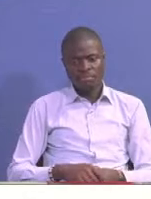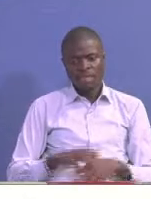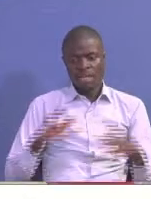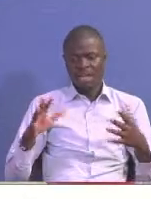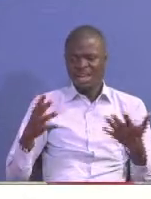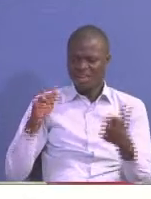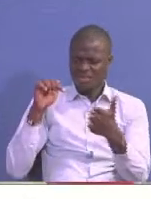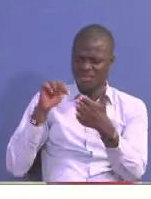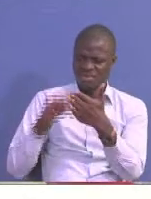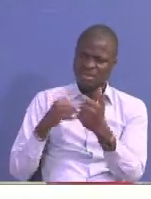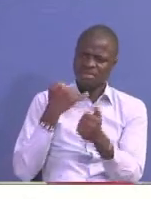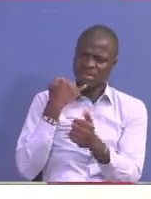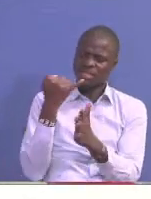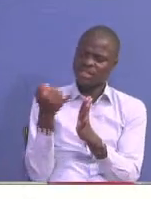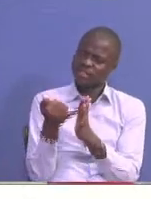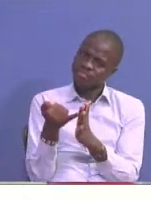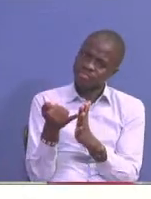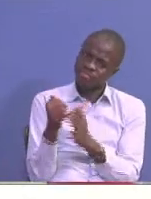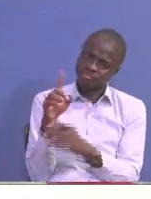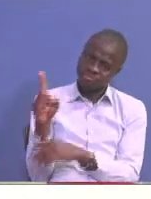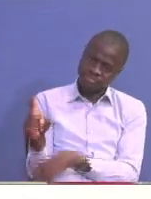How deep is it?